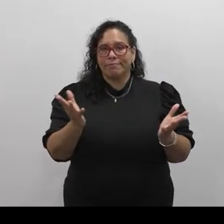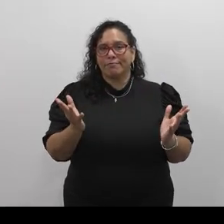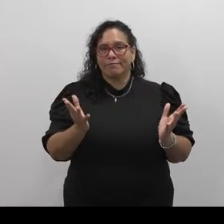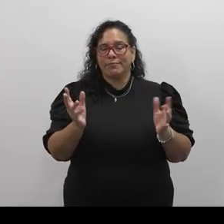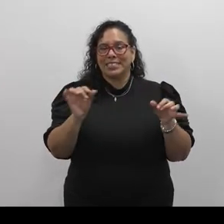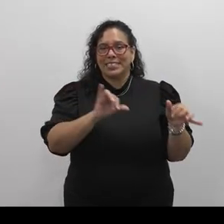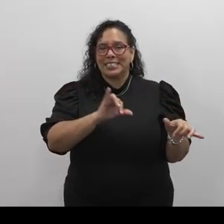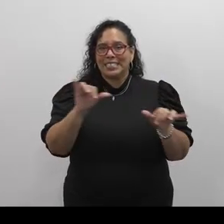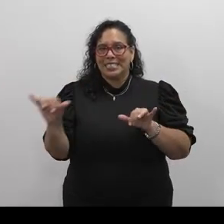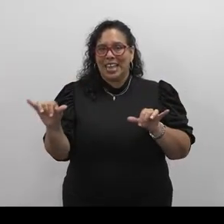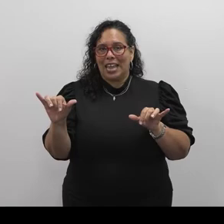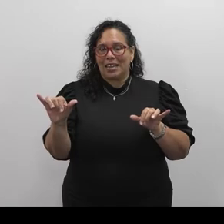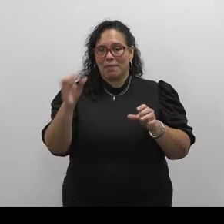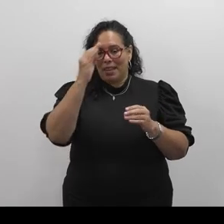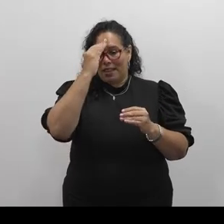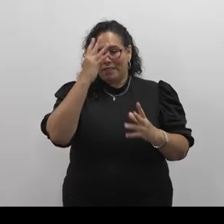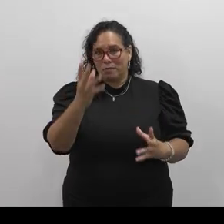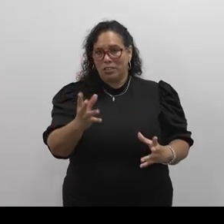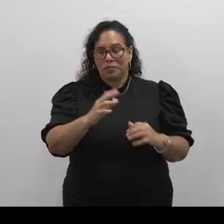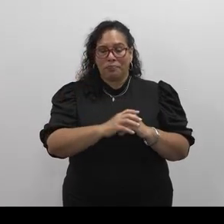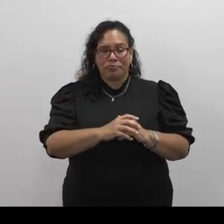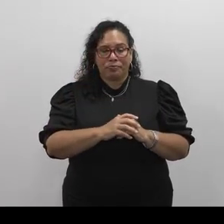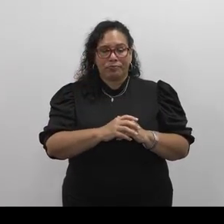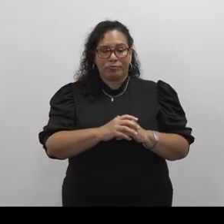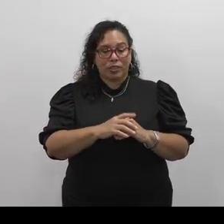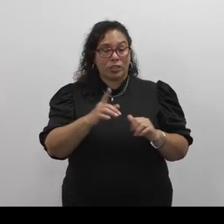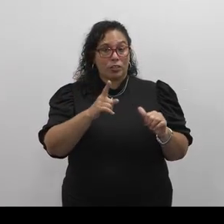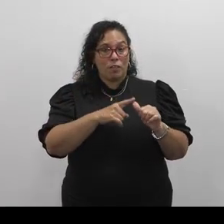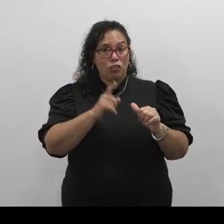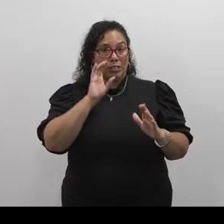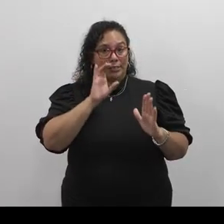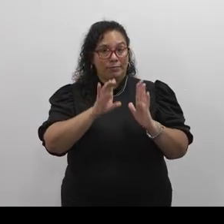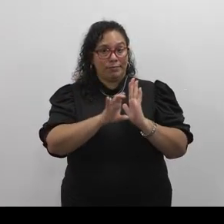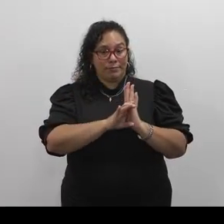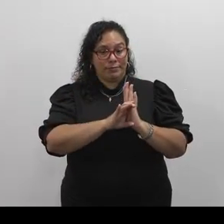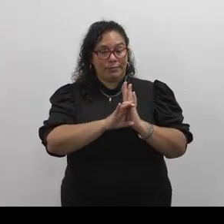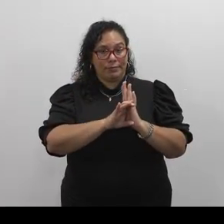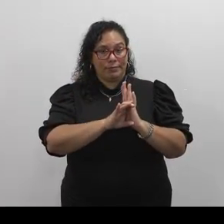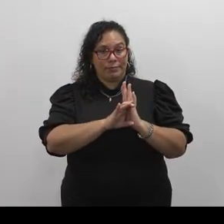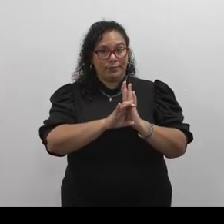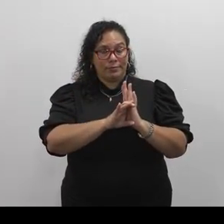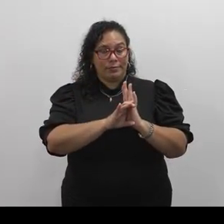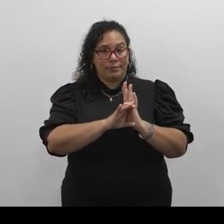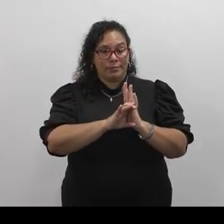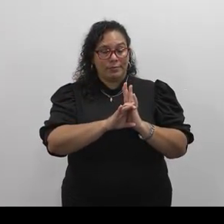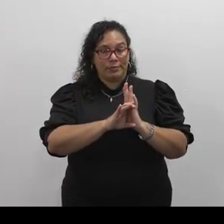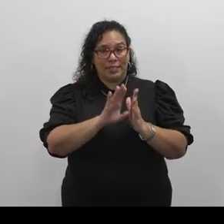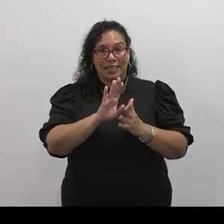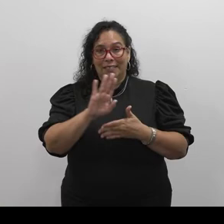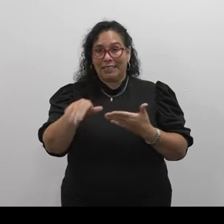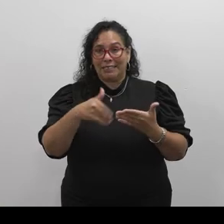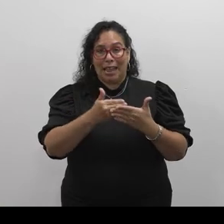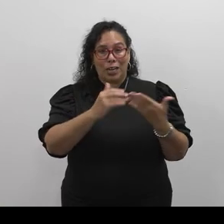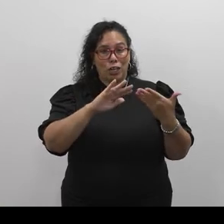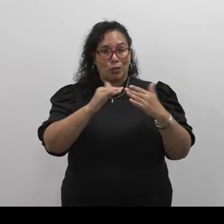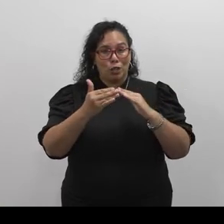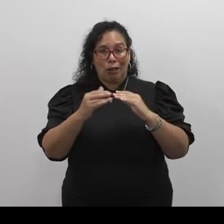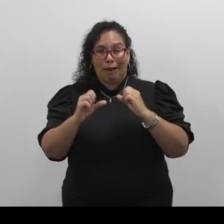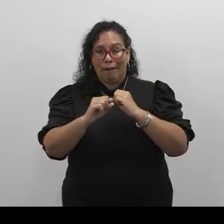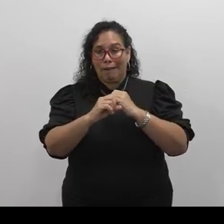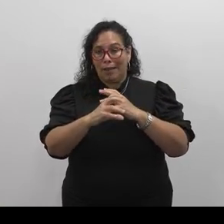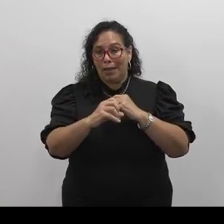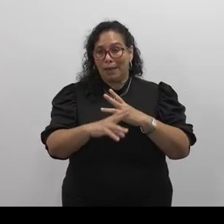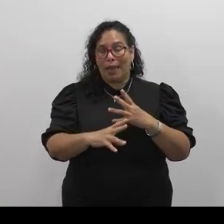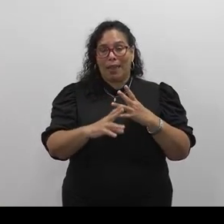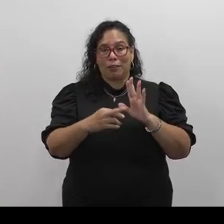same information. And so this first image was a compilation of the entirety of community feedback